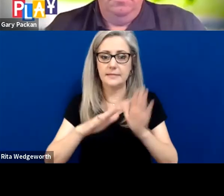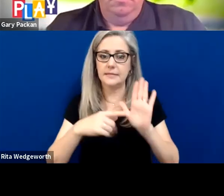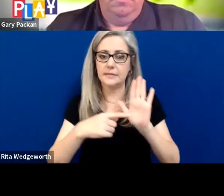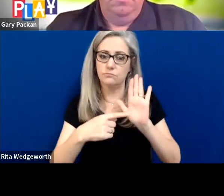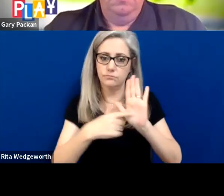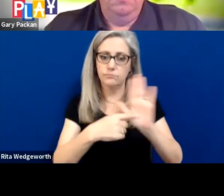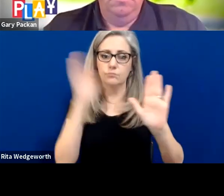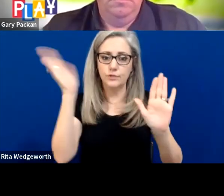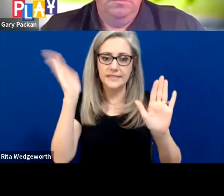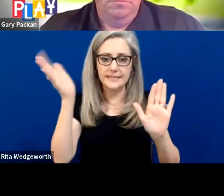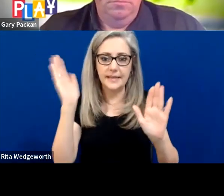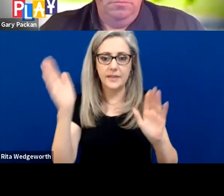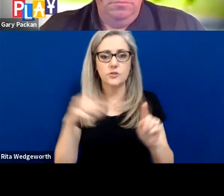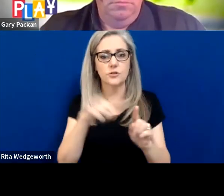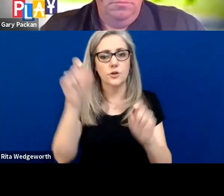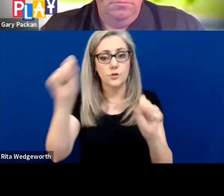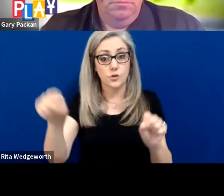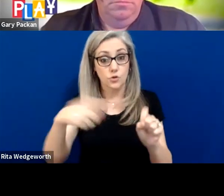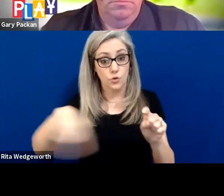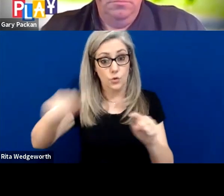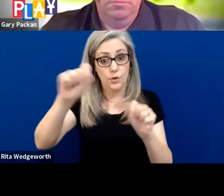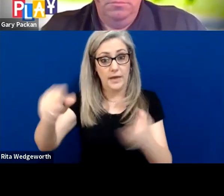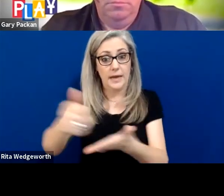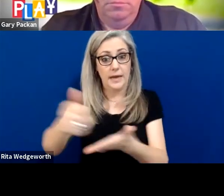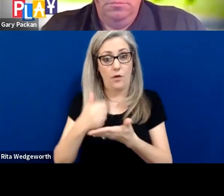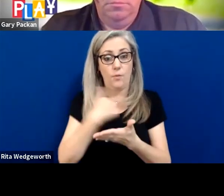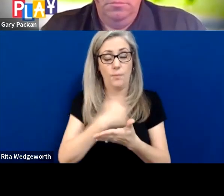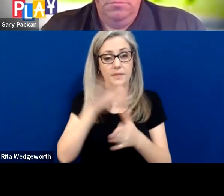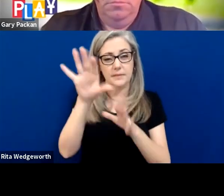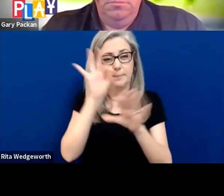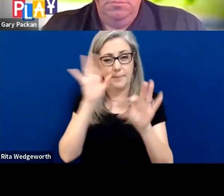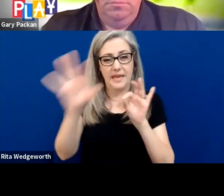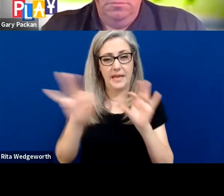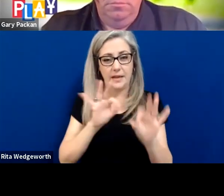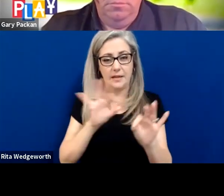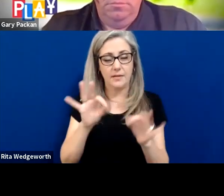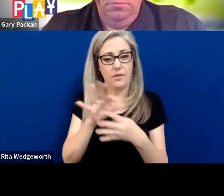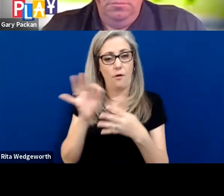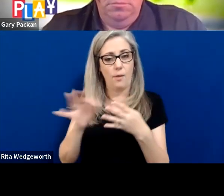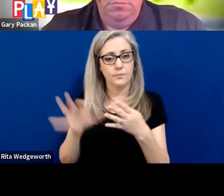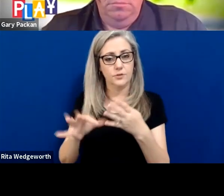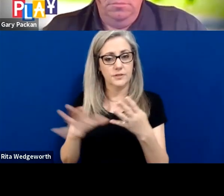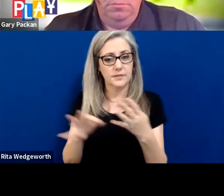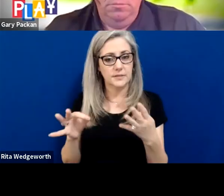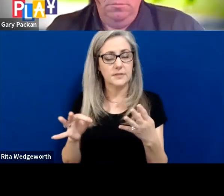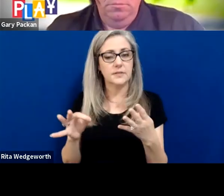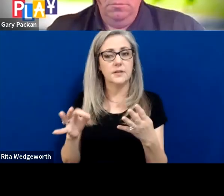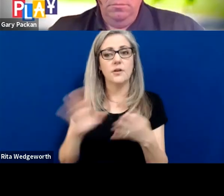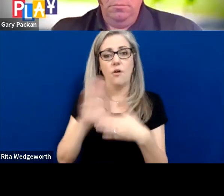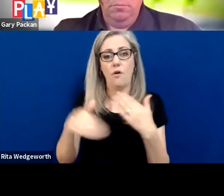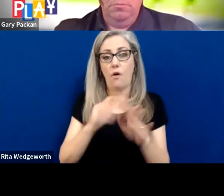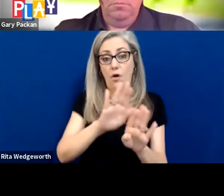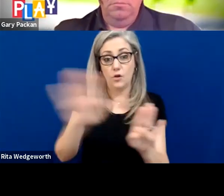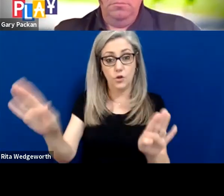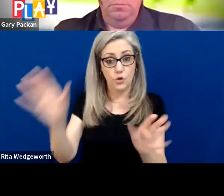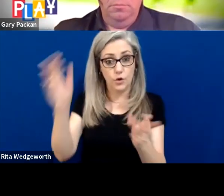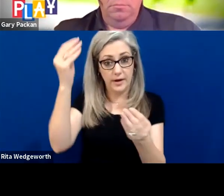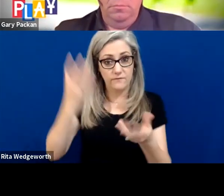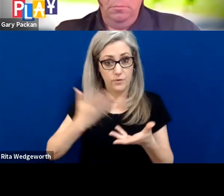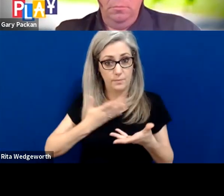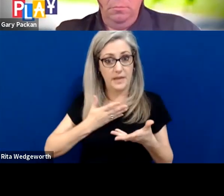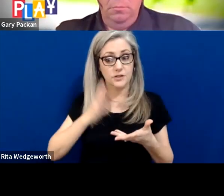tonight, so you can help us pick all the options to be able to go in this park. We'll take all your information from